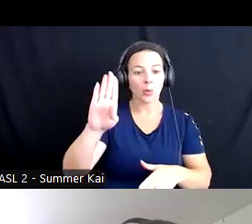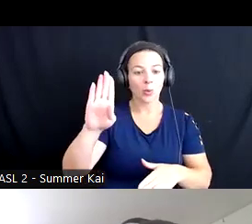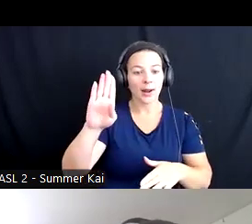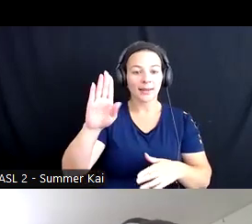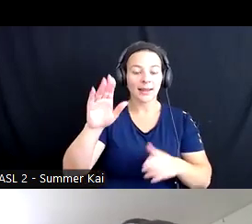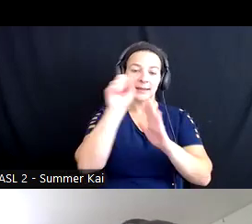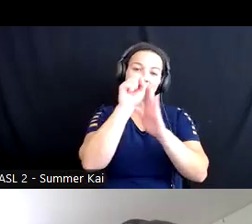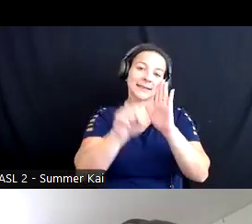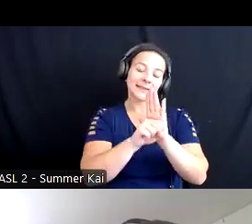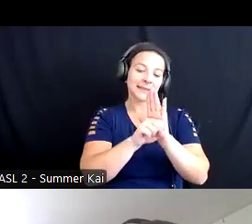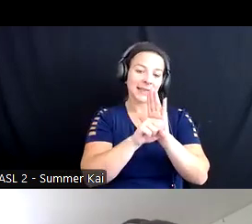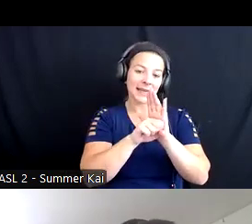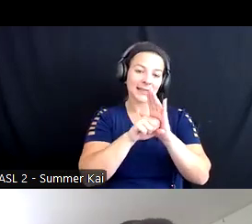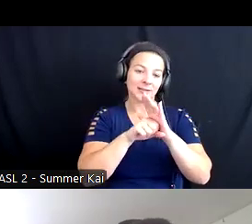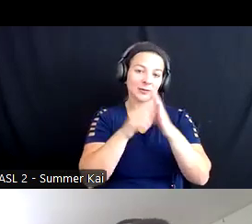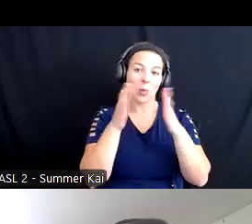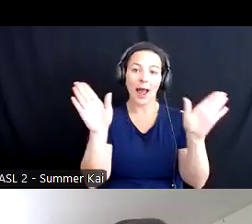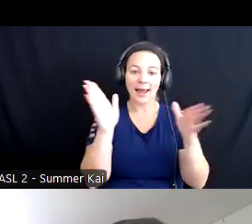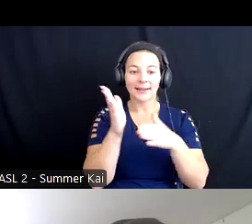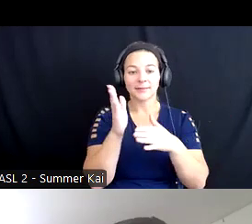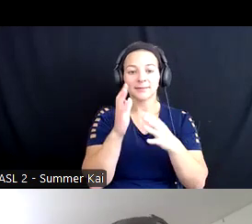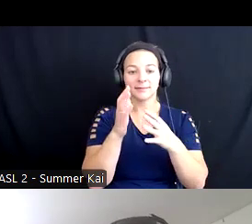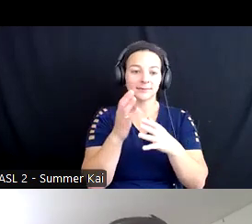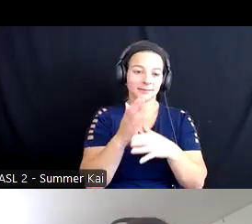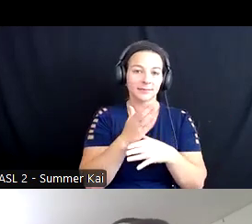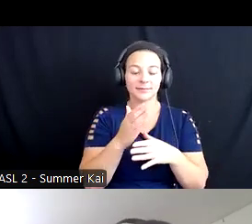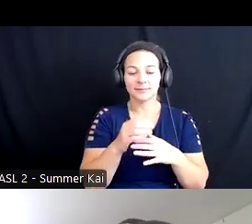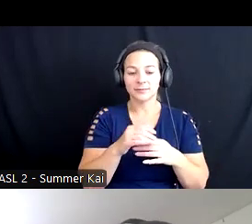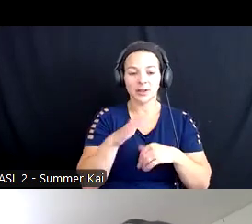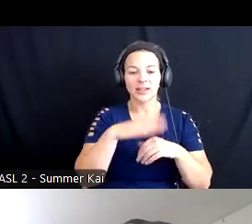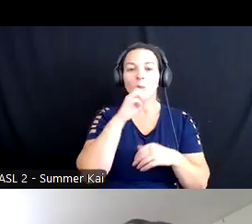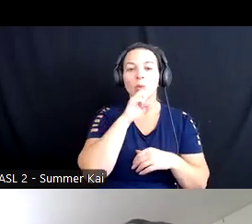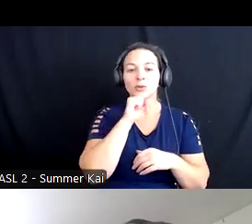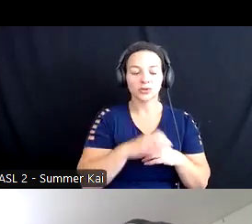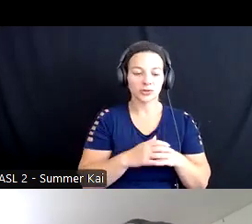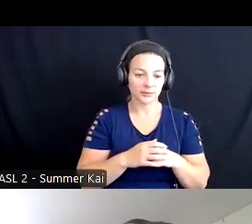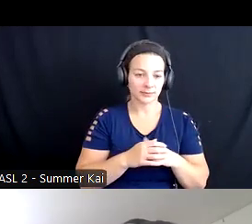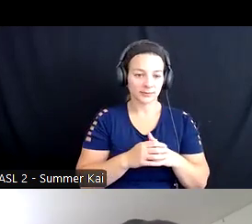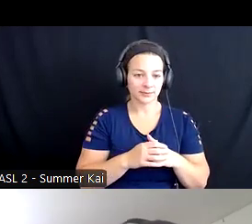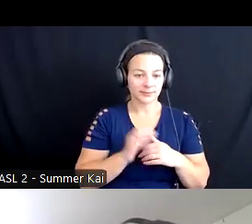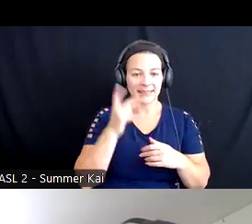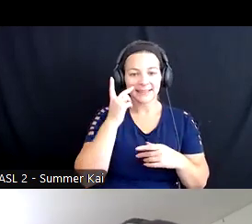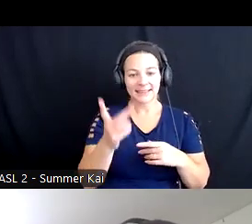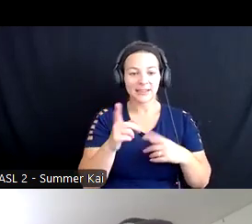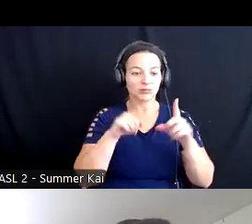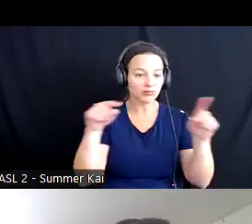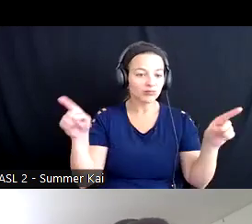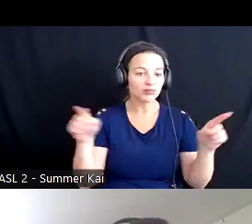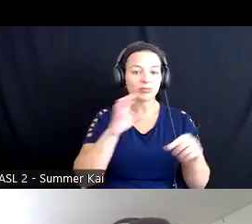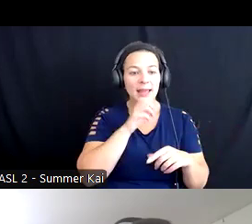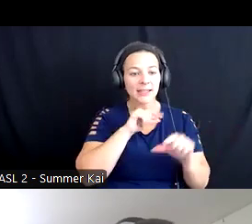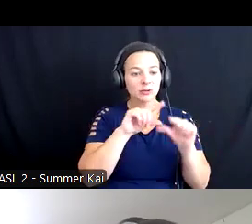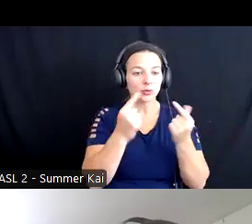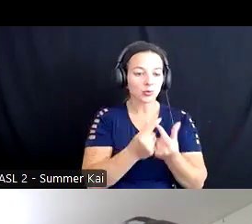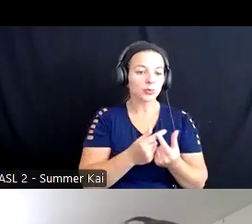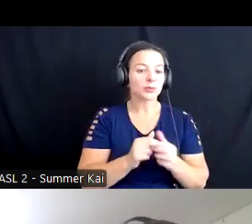also provided the statewide values in the orange bars. You can see the distribution of age groups throughout